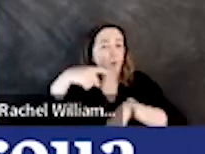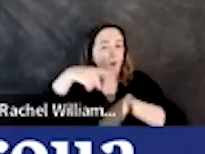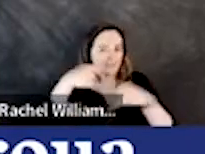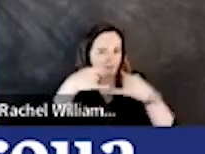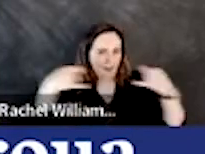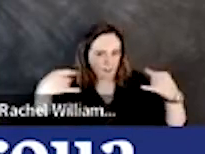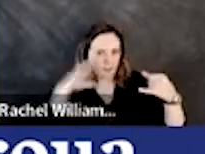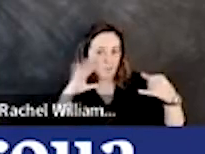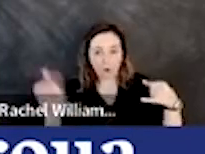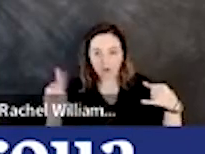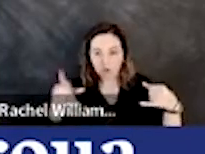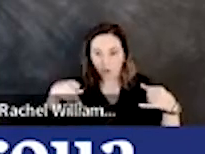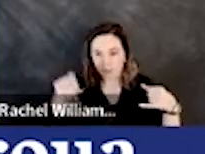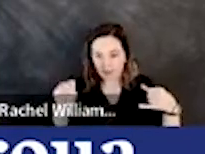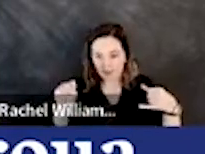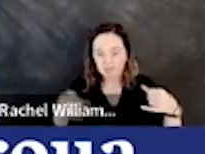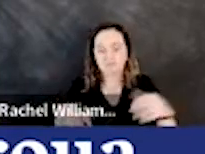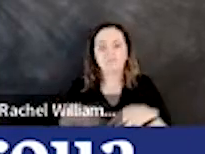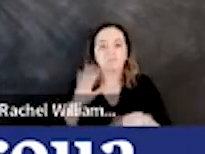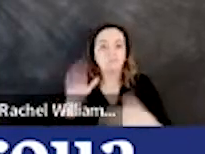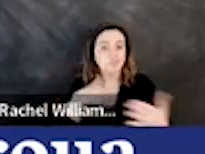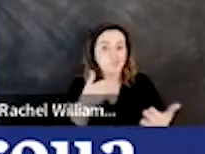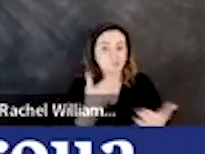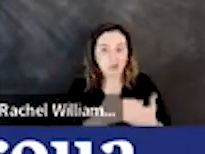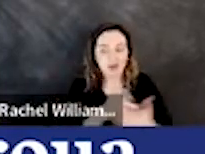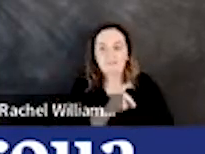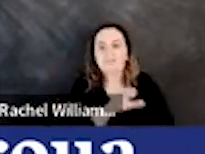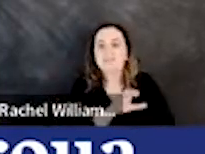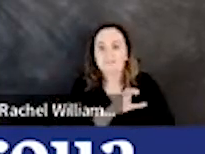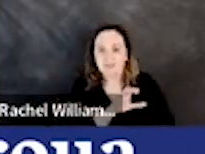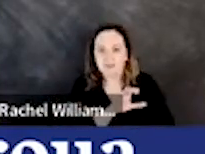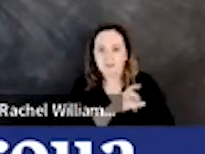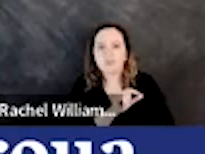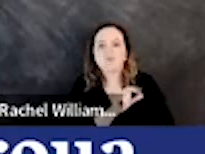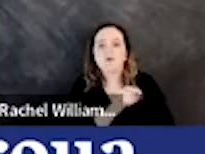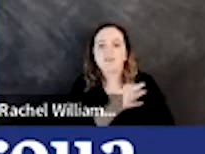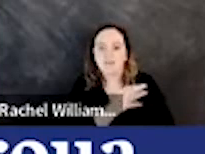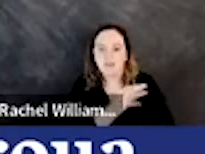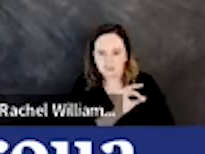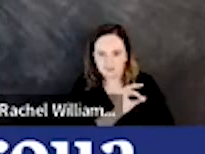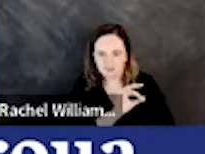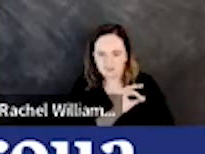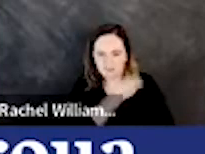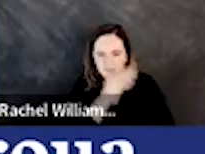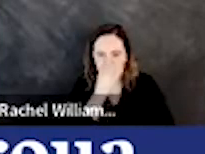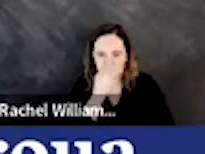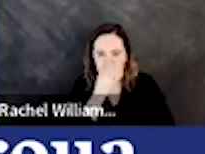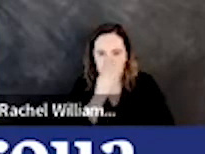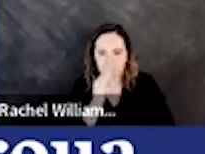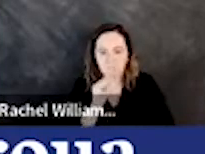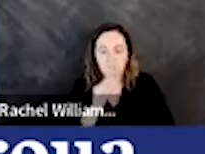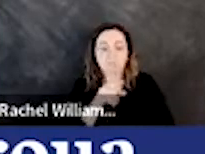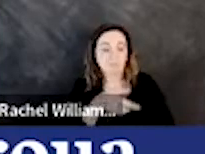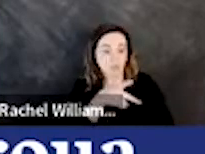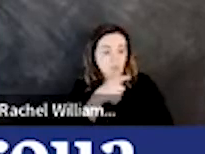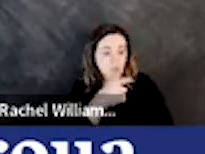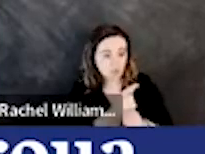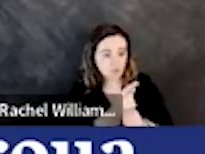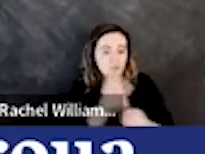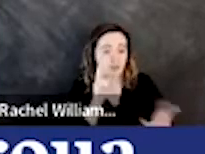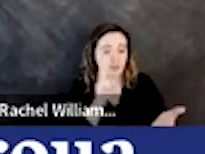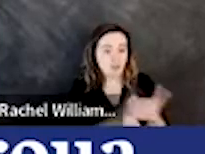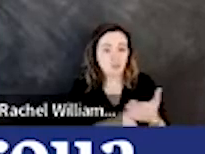in Durham Public Schools. In December 2019, Yasmin and her sister enrolled